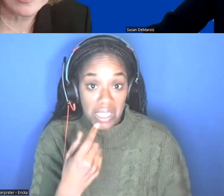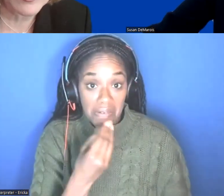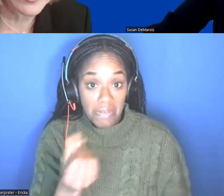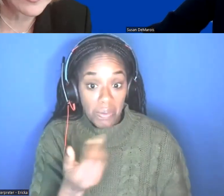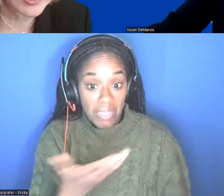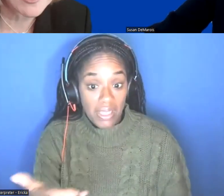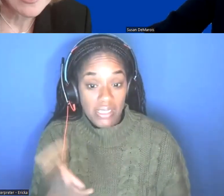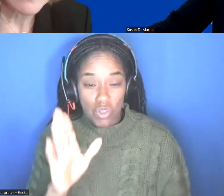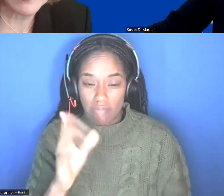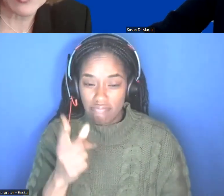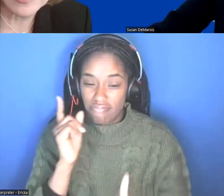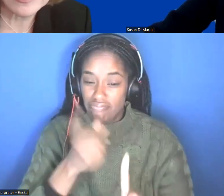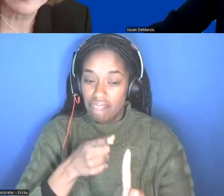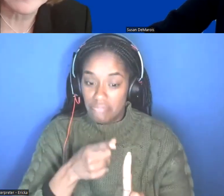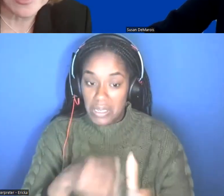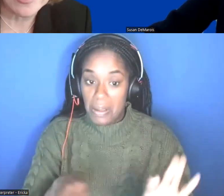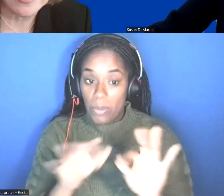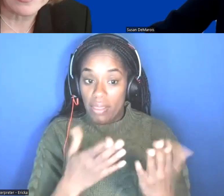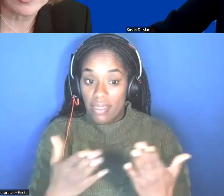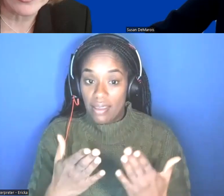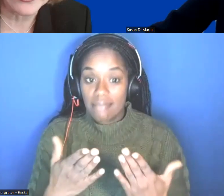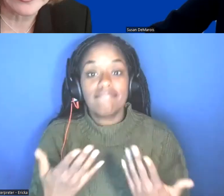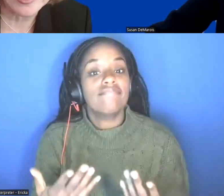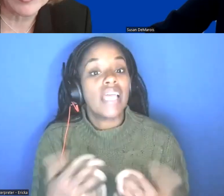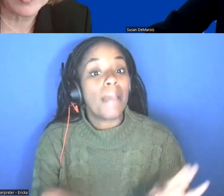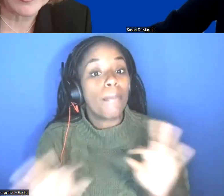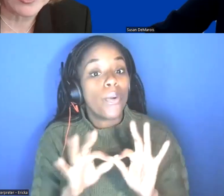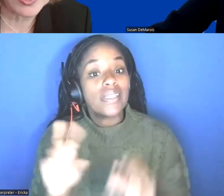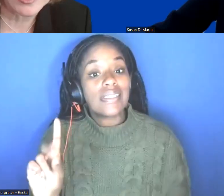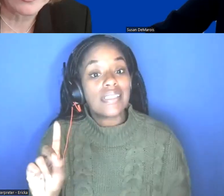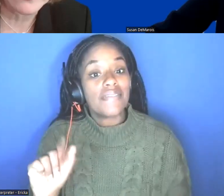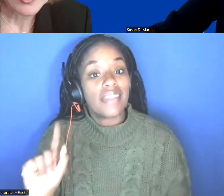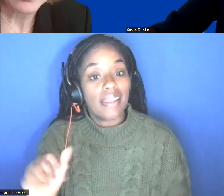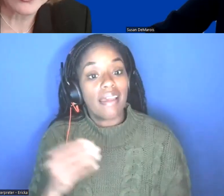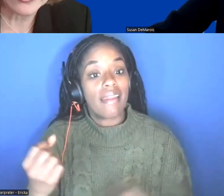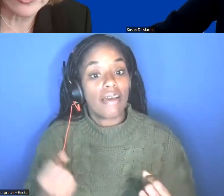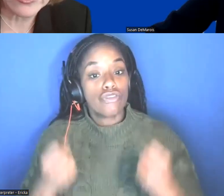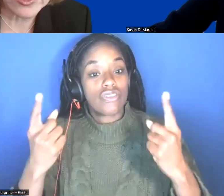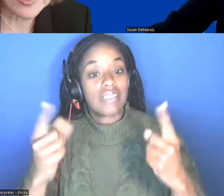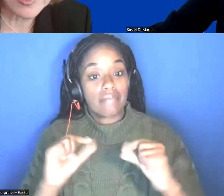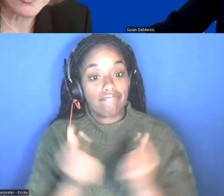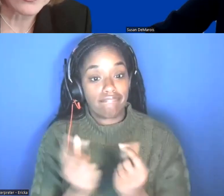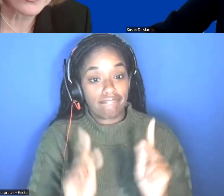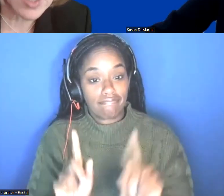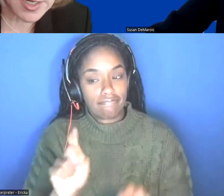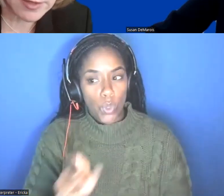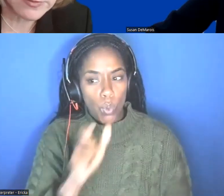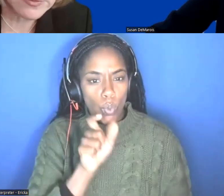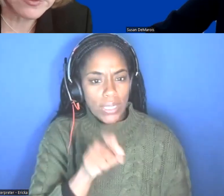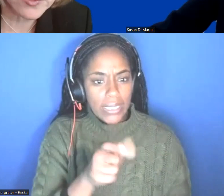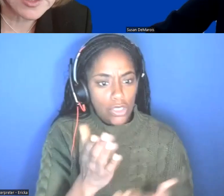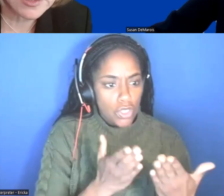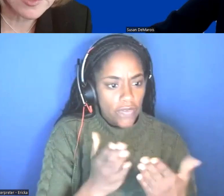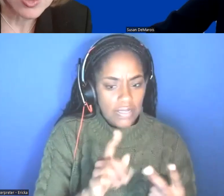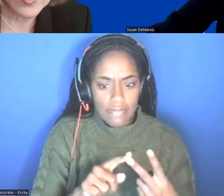on a key point, which is the importance of data in understanding population needs, who's using services, who's not